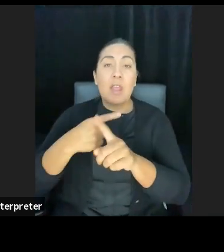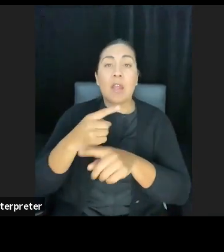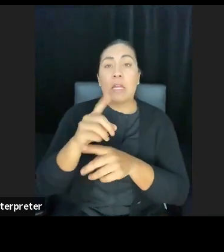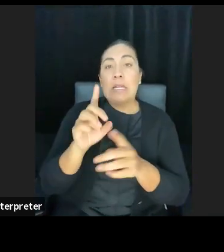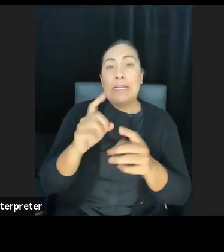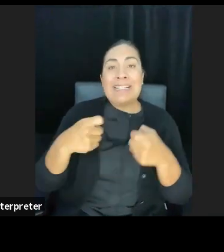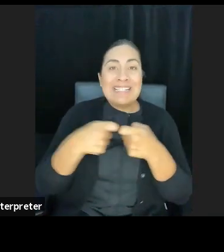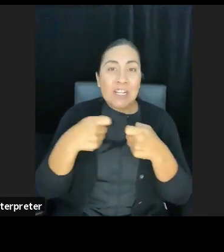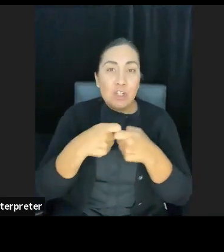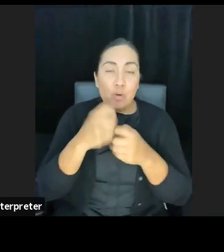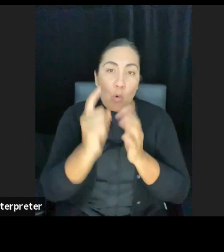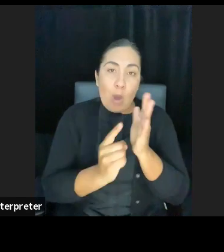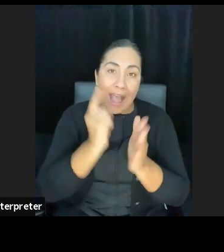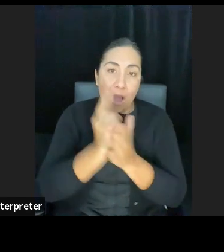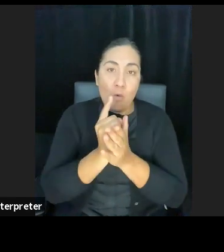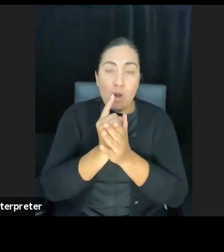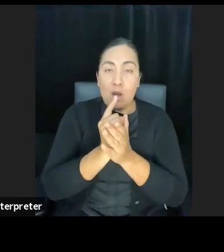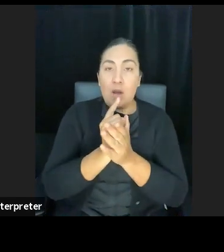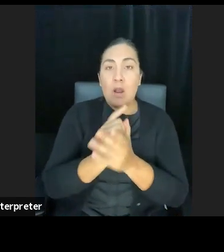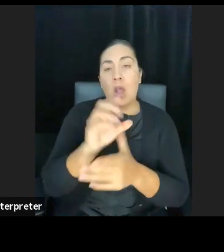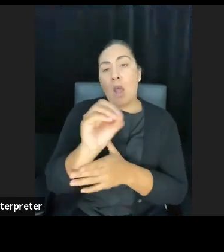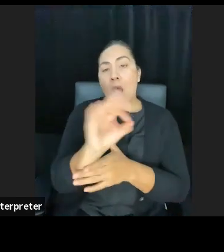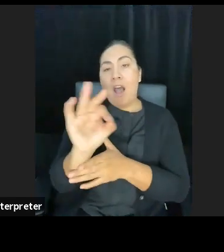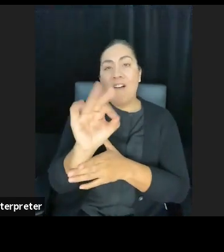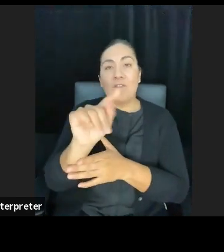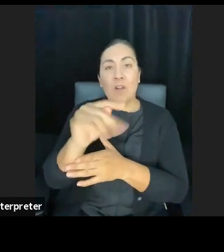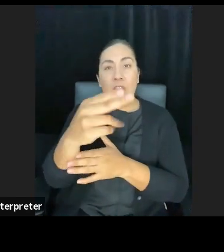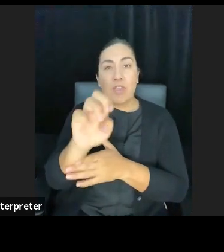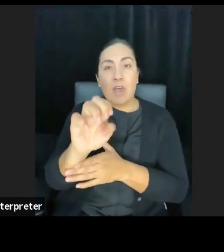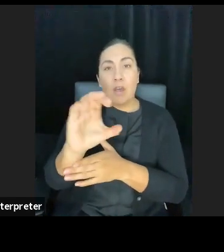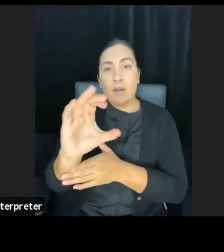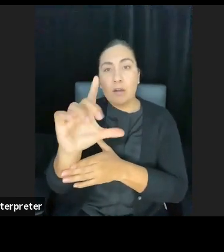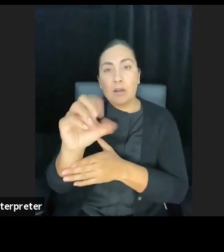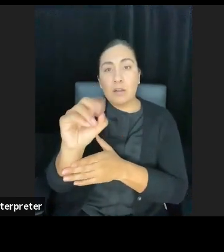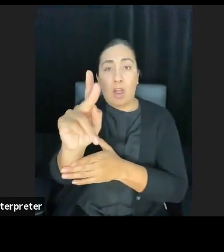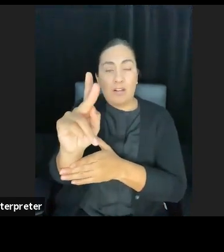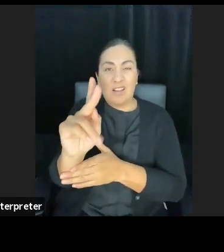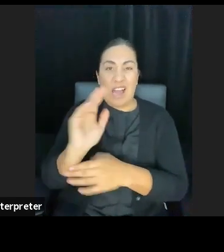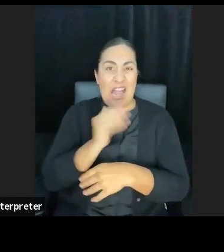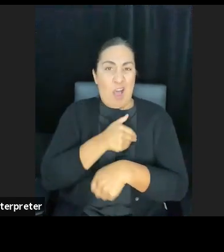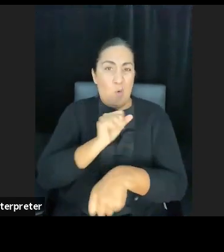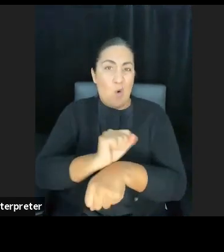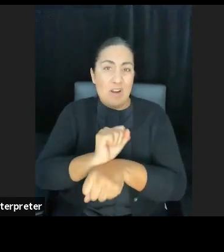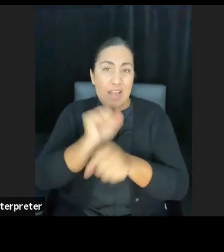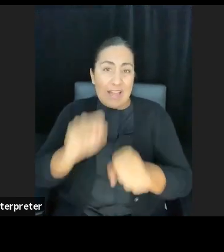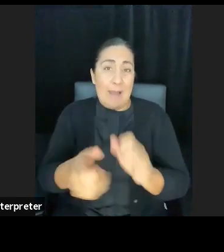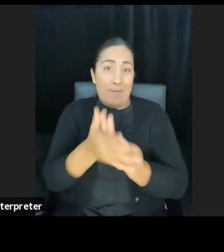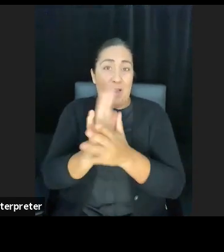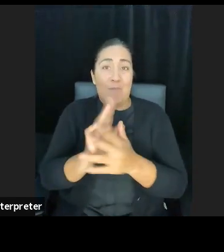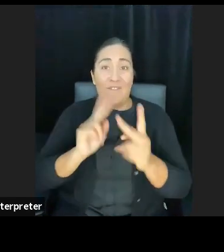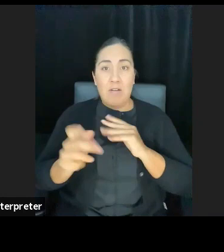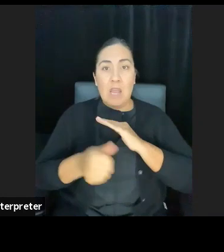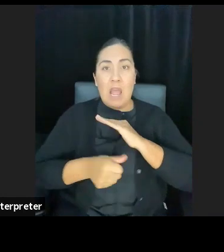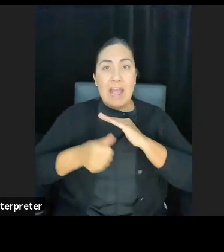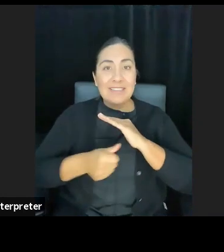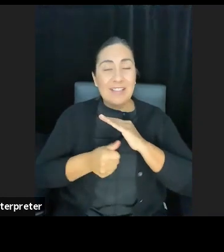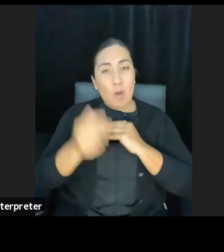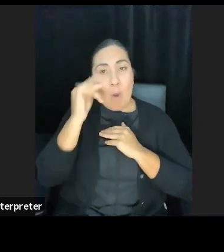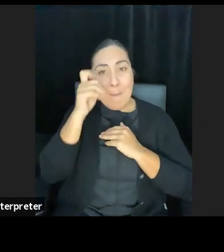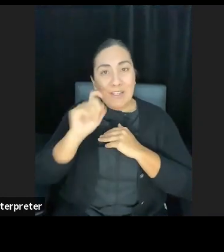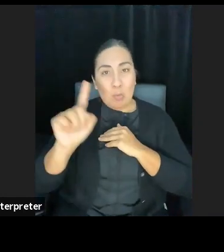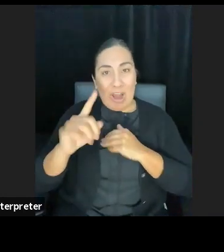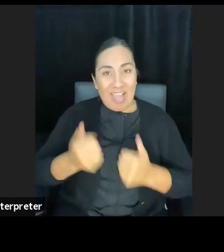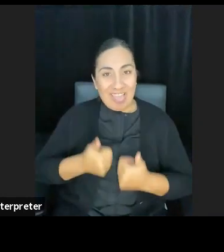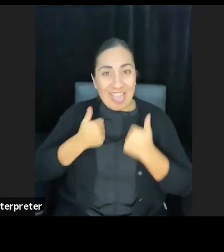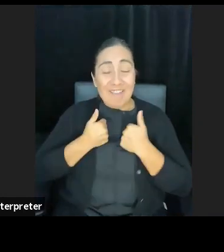the past year. And in general, our work can be quite isolating just based on geography alone. So these happy hours have been